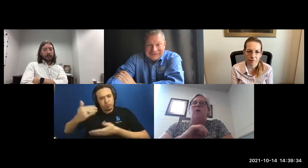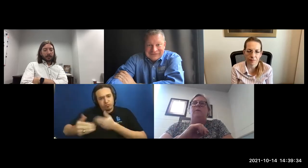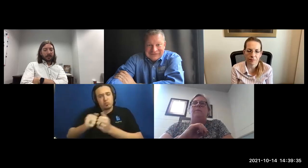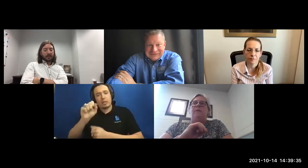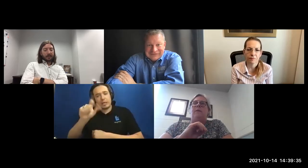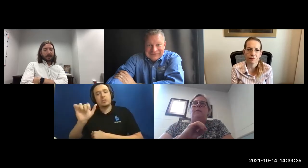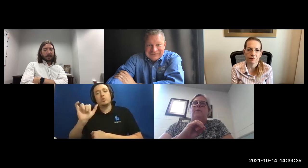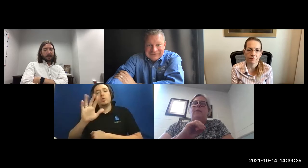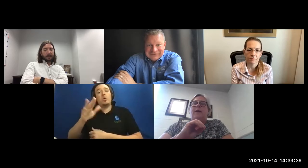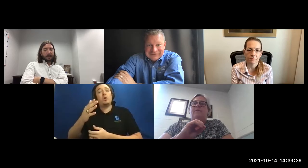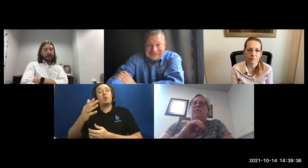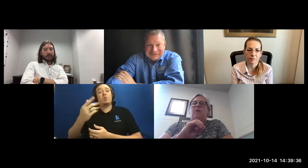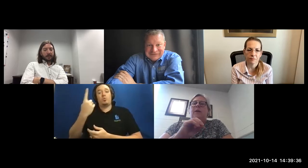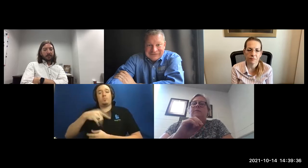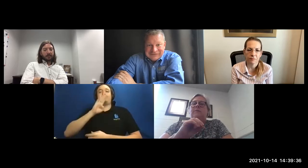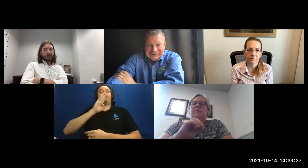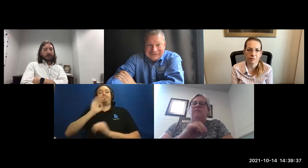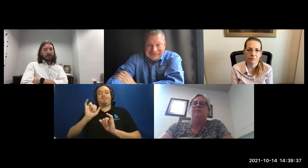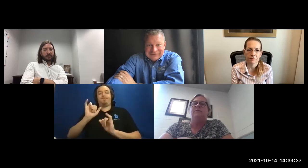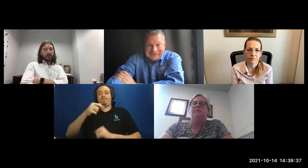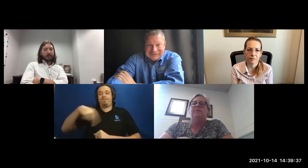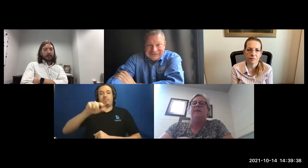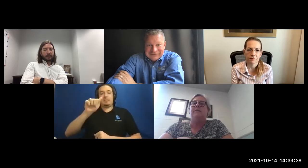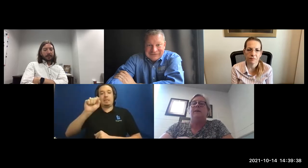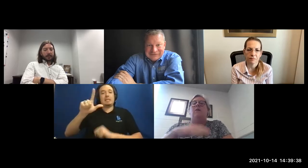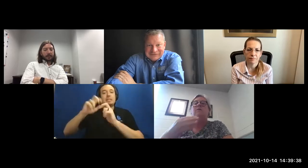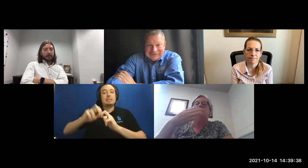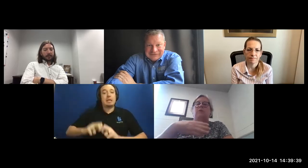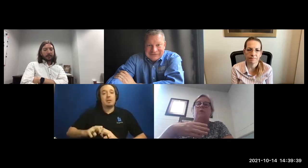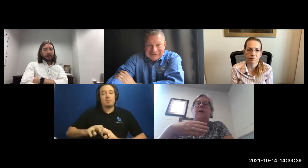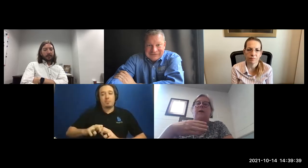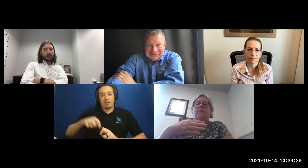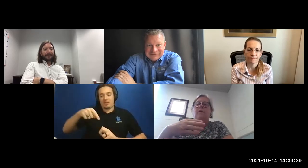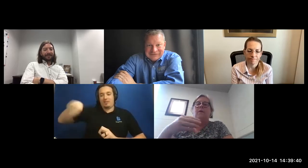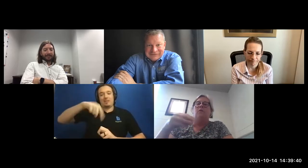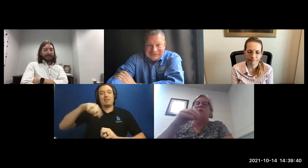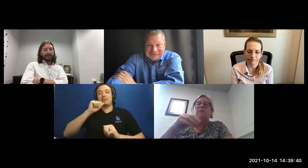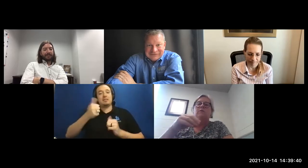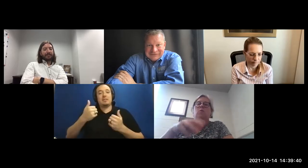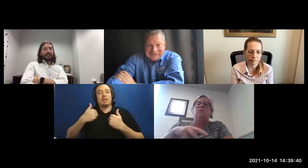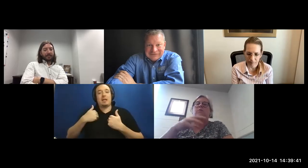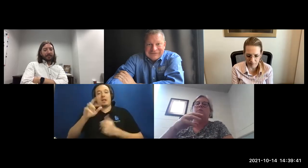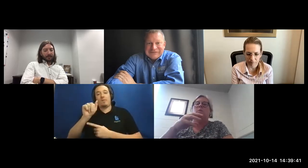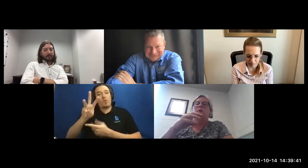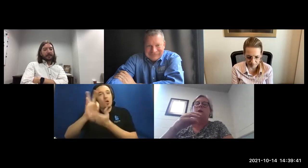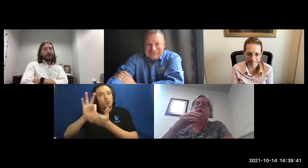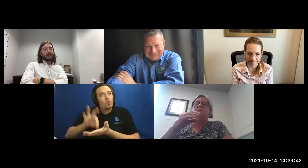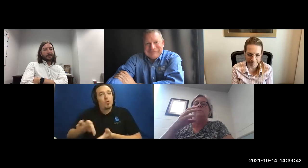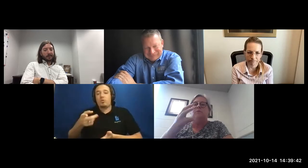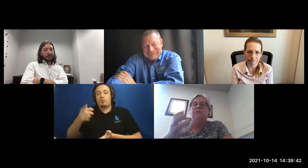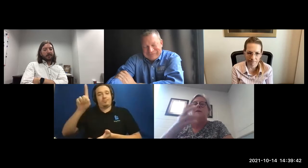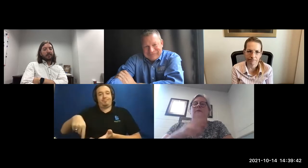of the problem that we have with our ASL assessments is they also don't have raw scores